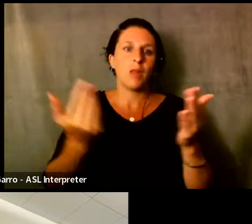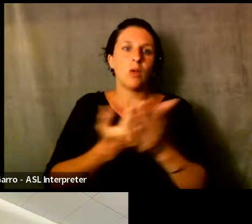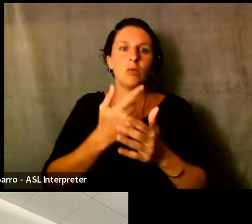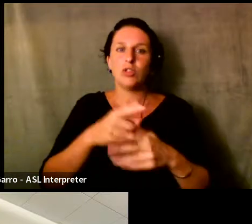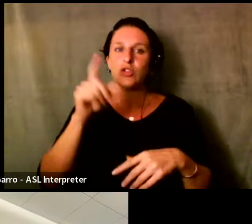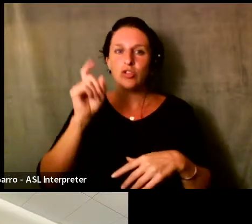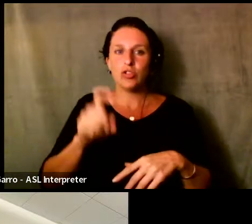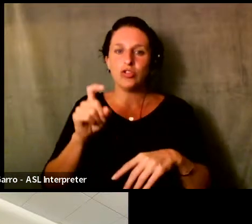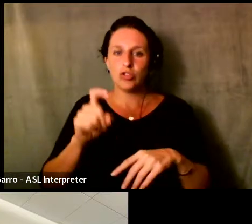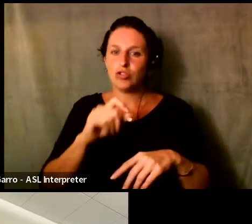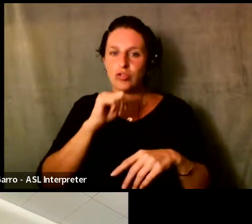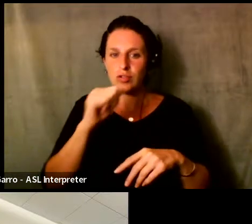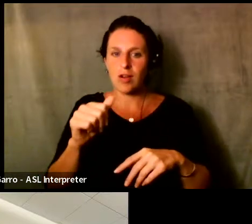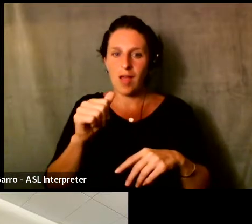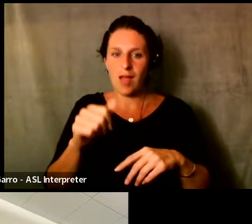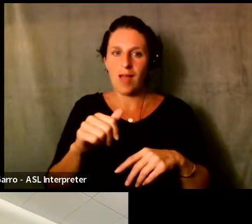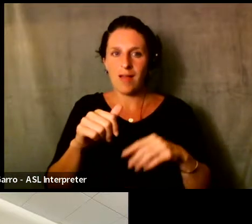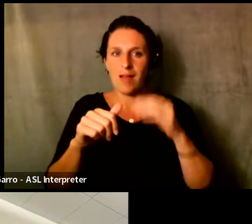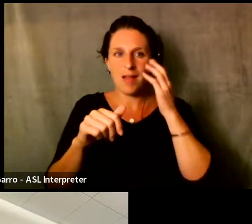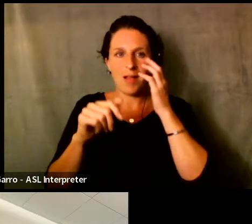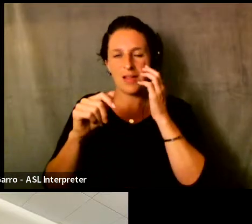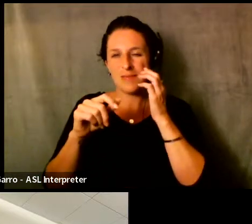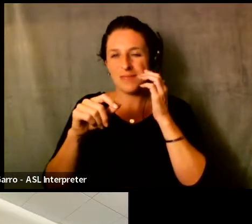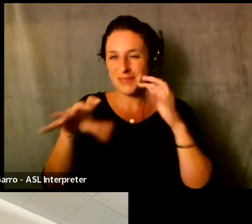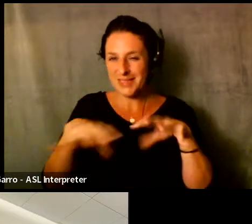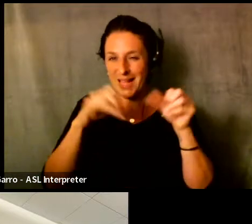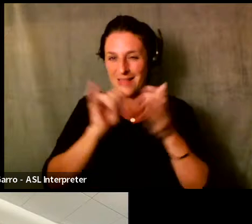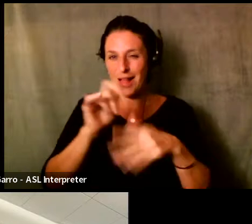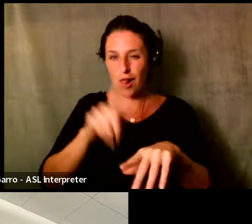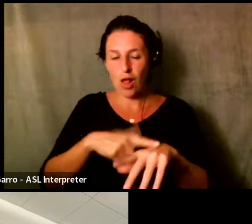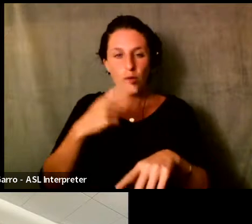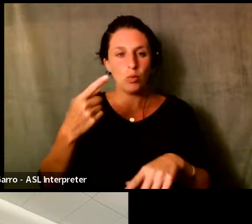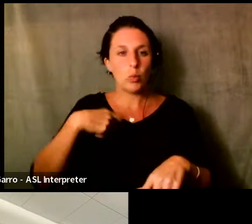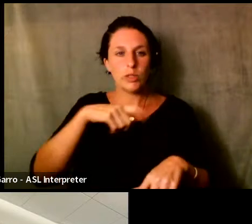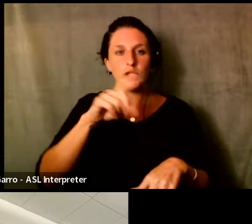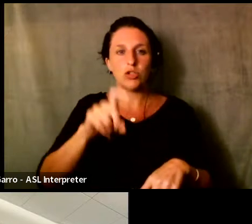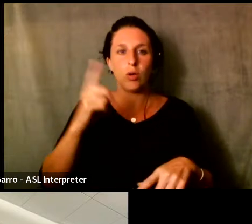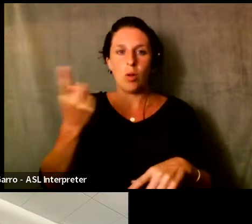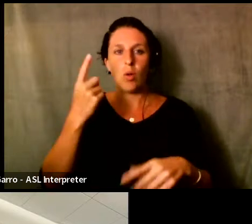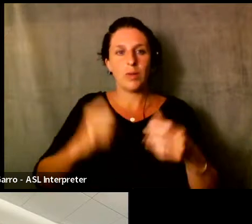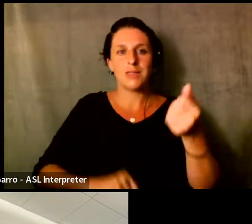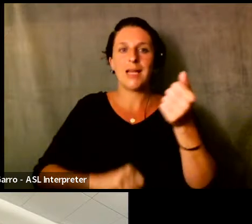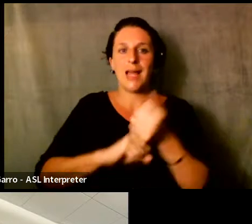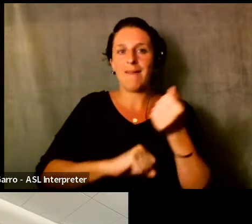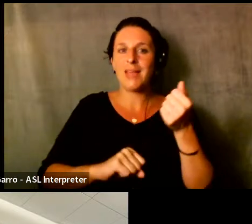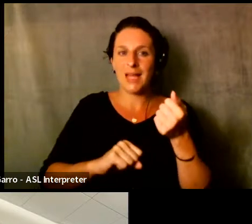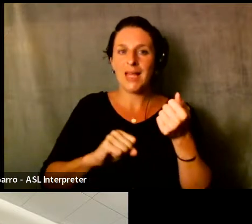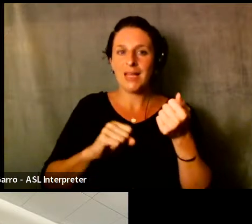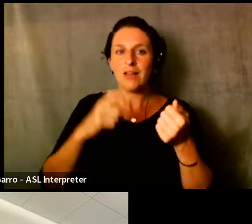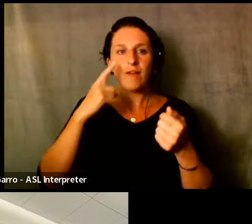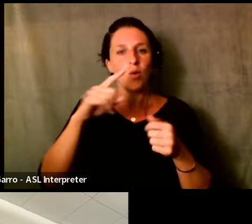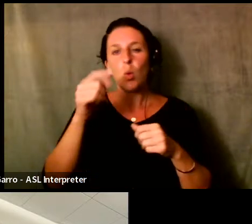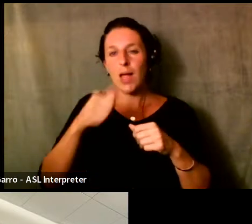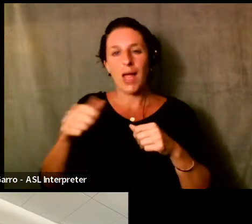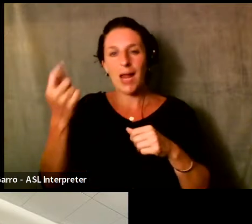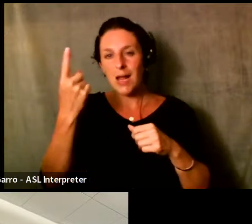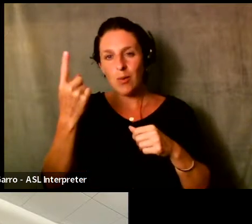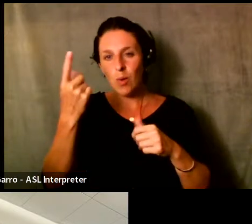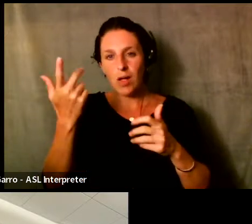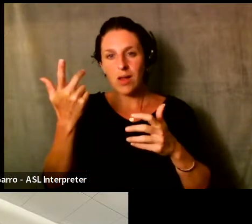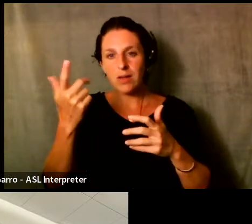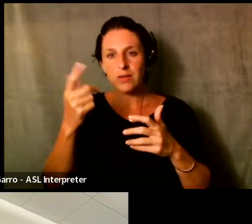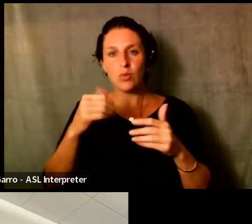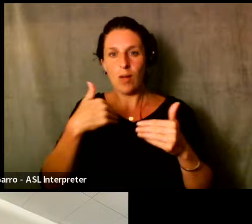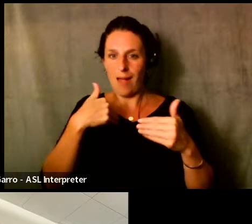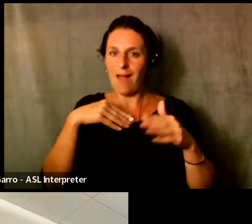those, it shouldn't have taken that long. We should always advocate for anybody to have